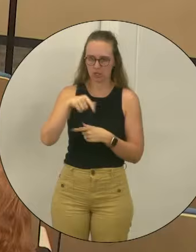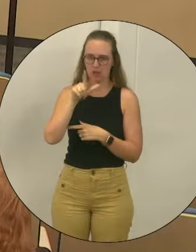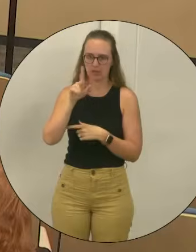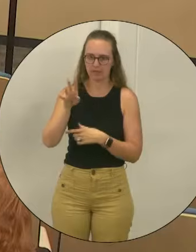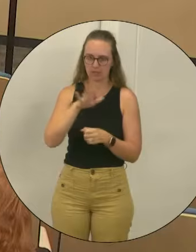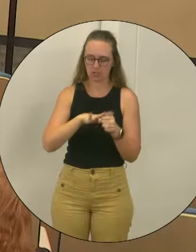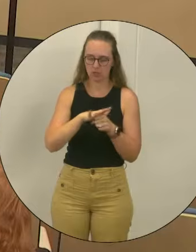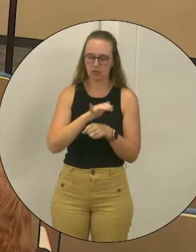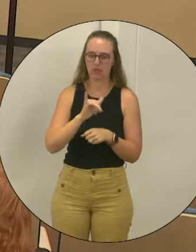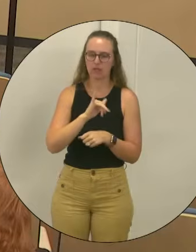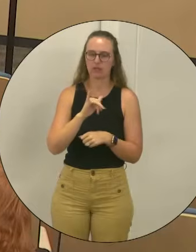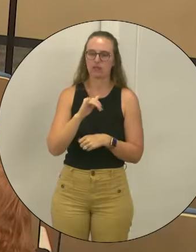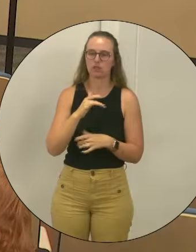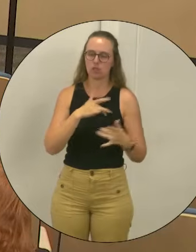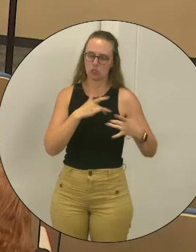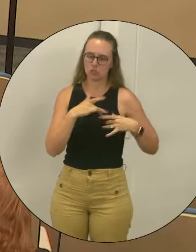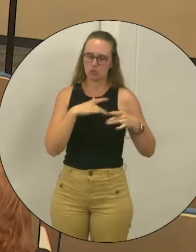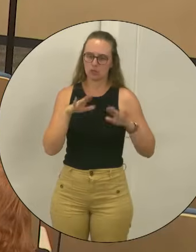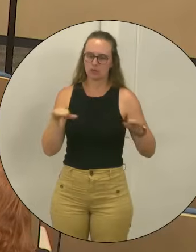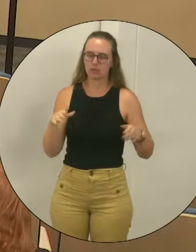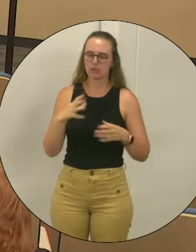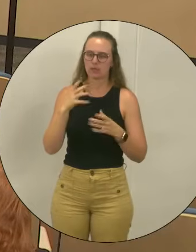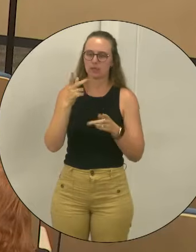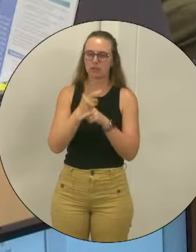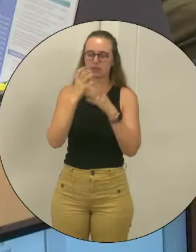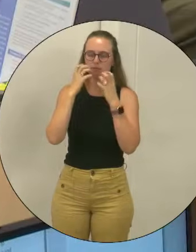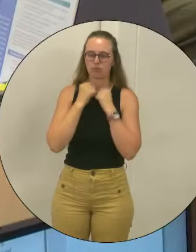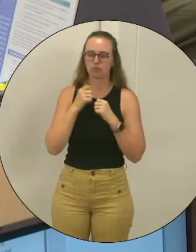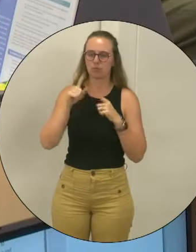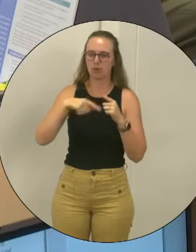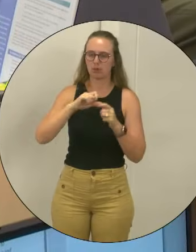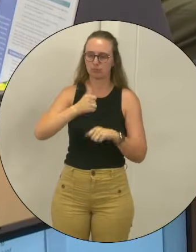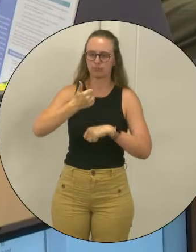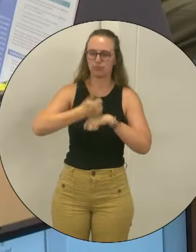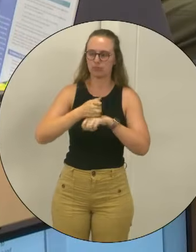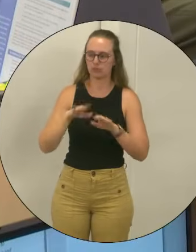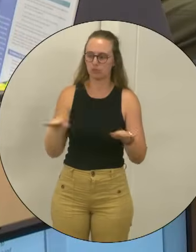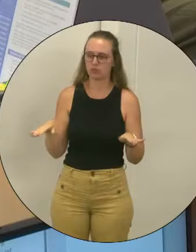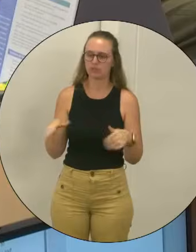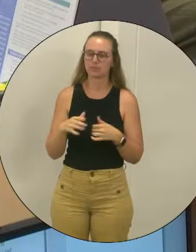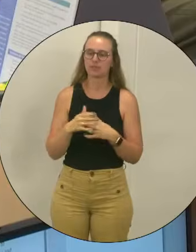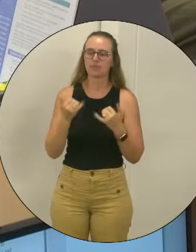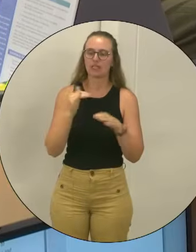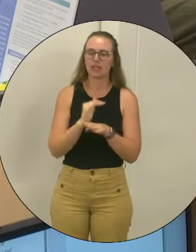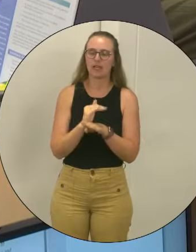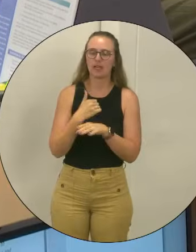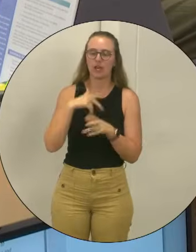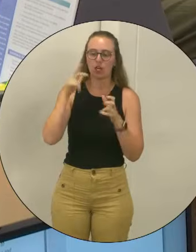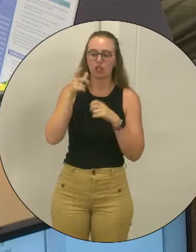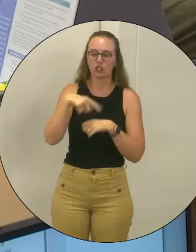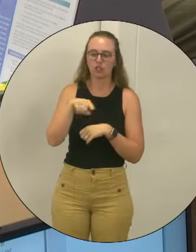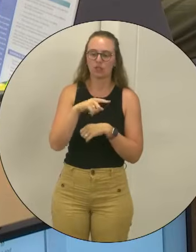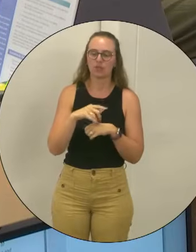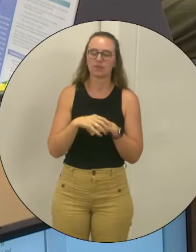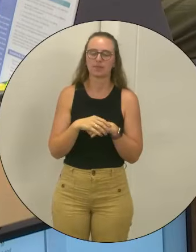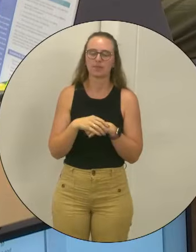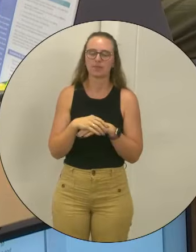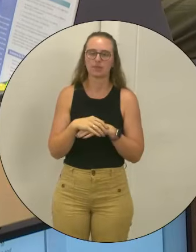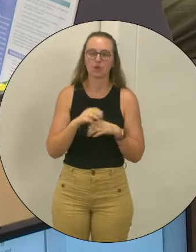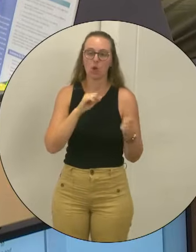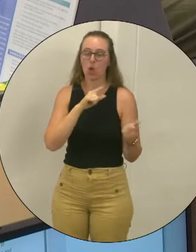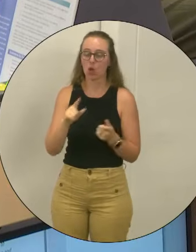area, and a concerned citizen who cares deeply about the formation of our children. Tonight, I urge you to remove all